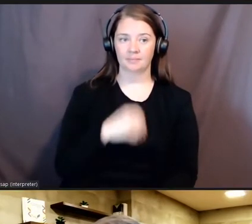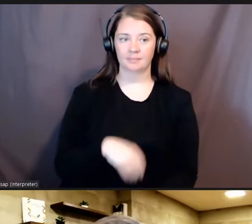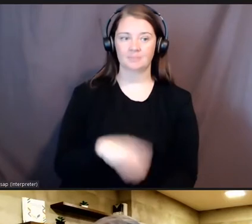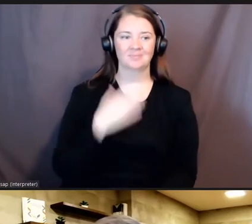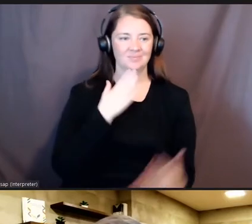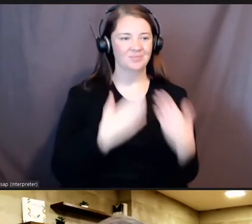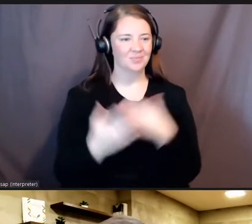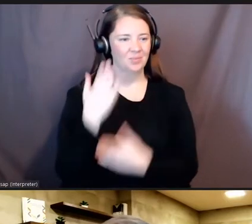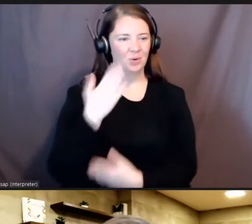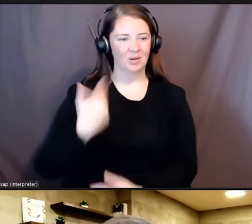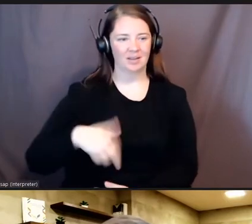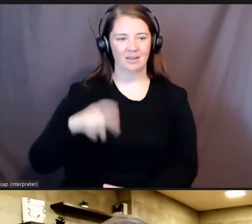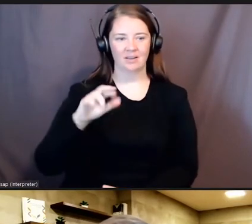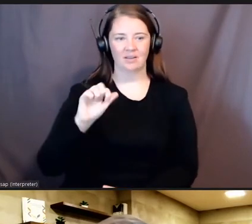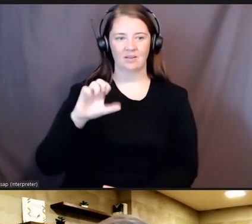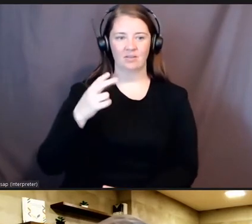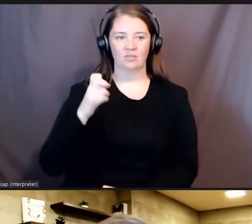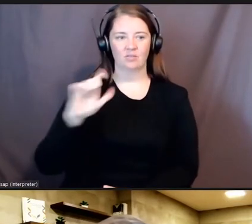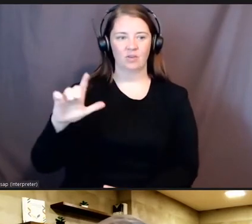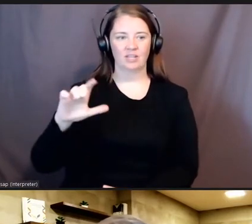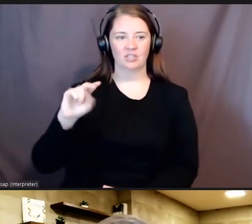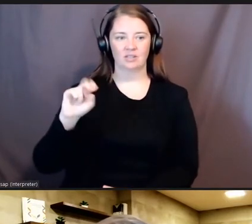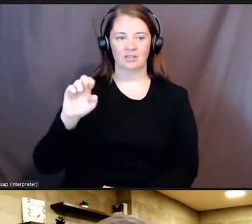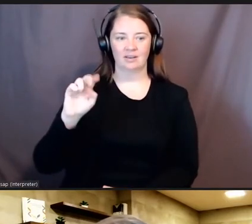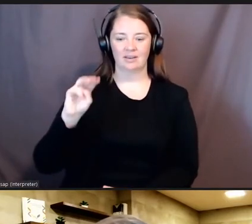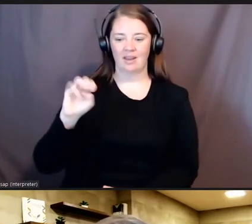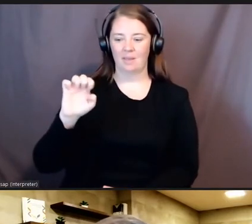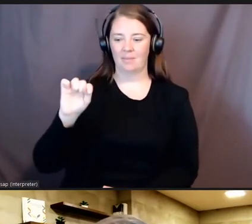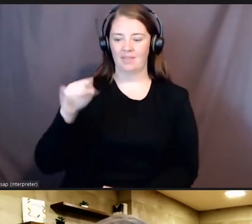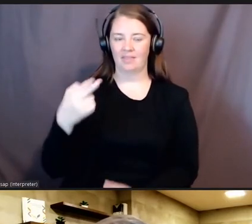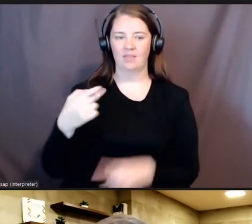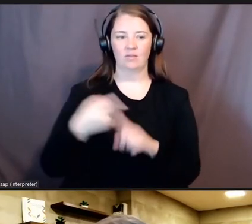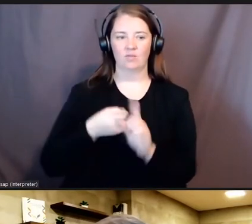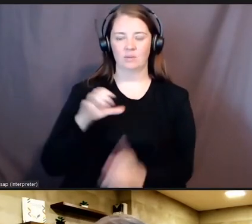Good morning. This is Rachel Nemeth from CTA.